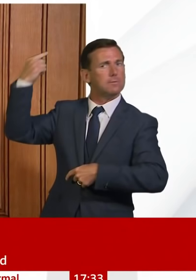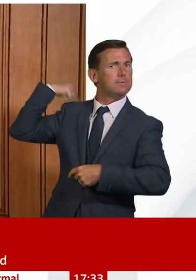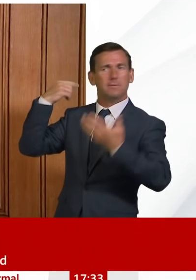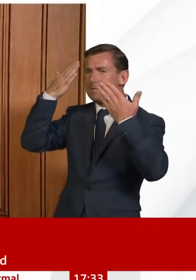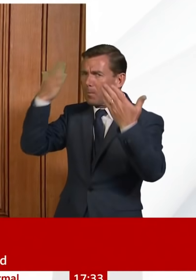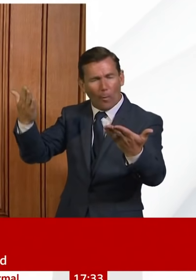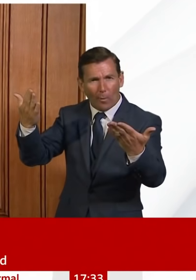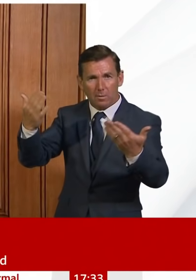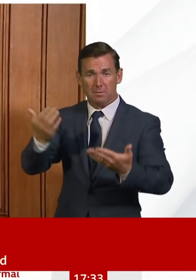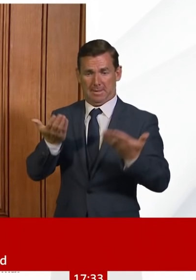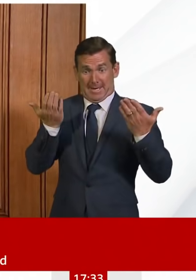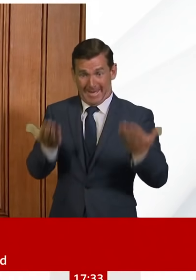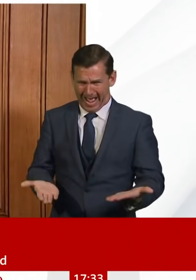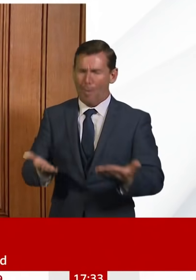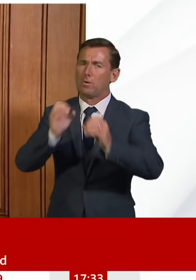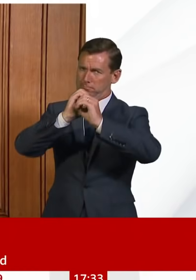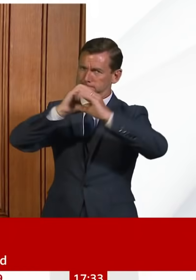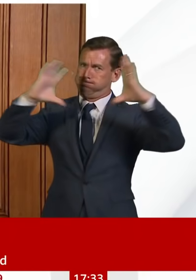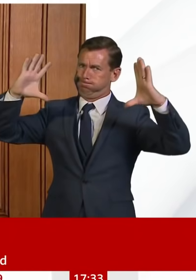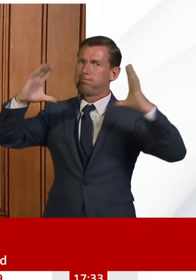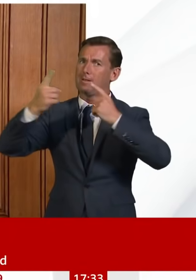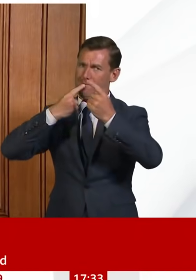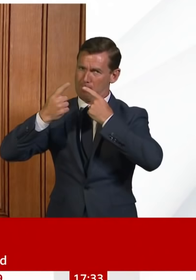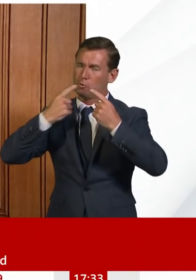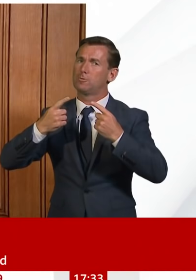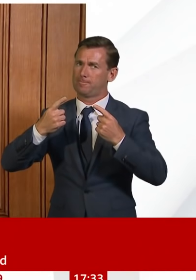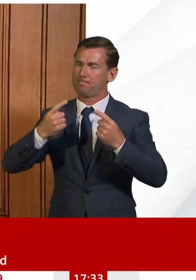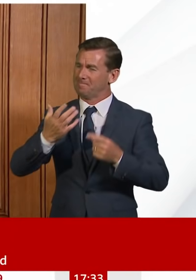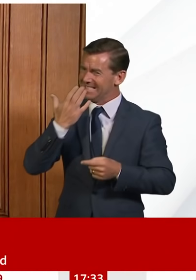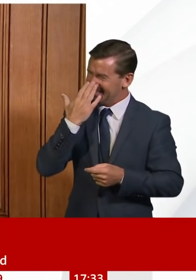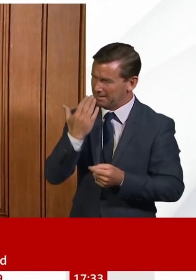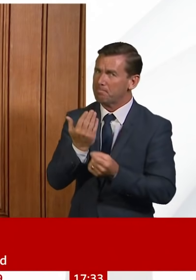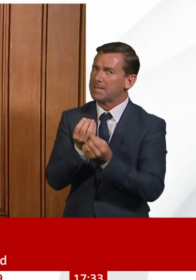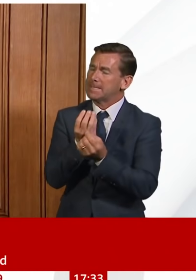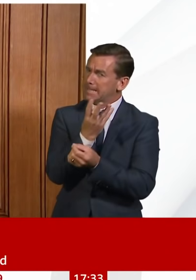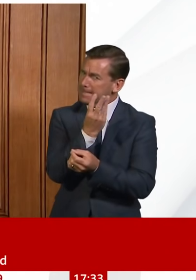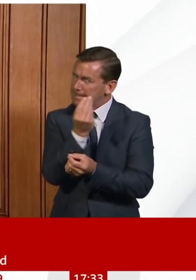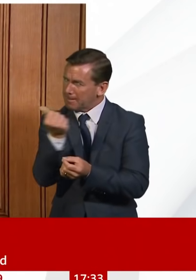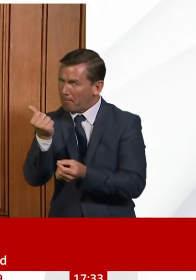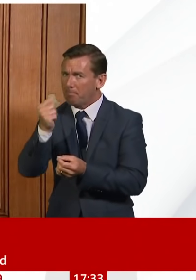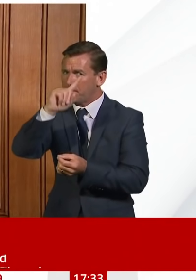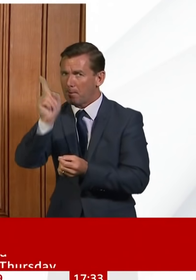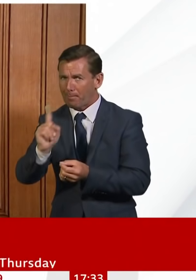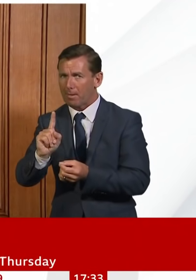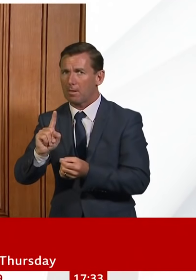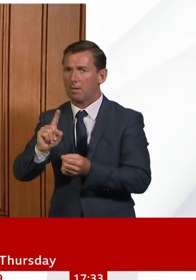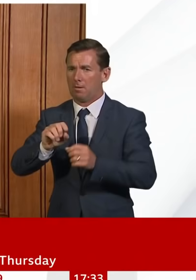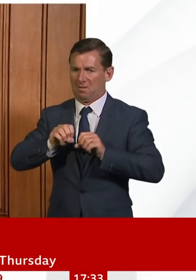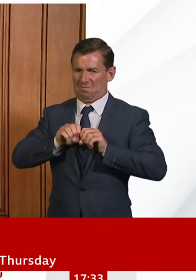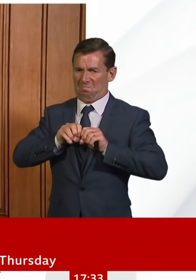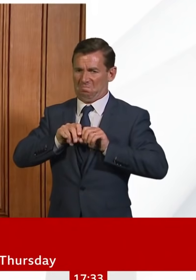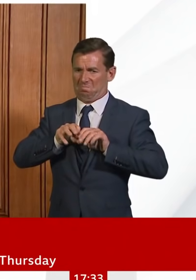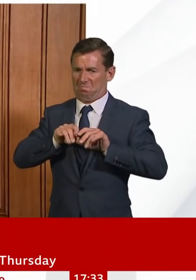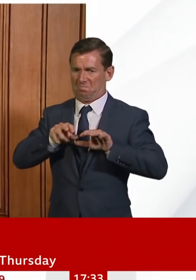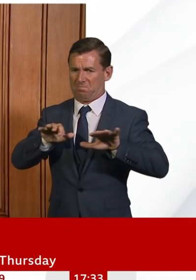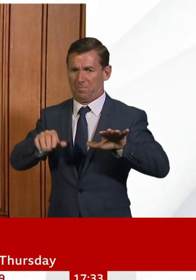clear that for at least a proportion of patients, they begin to shed the virus before